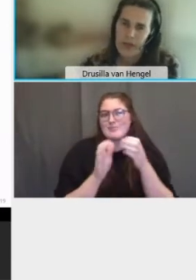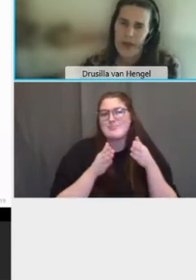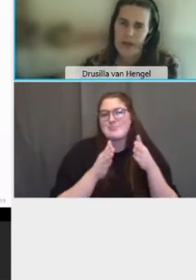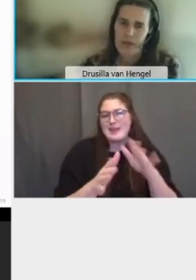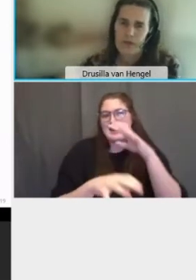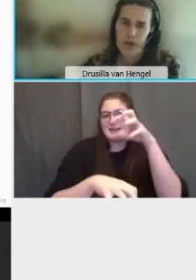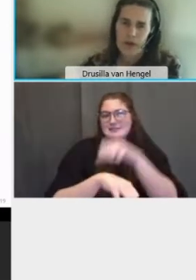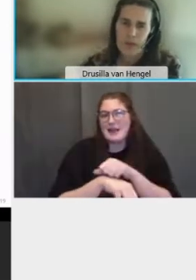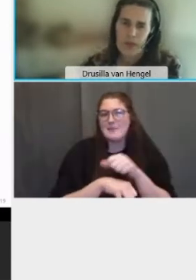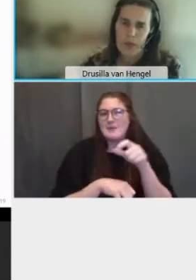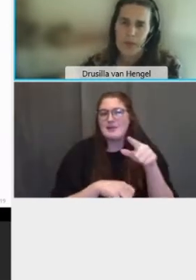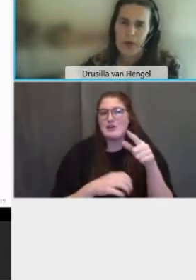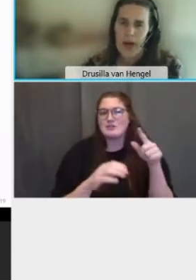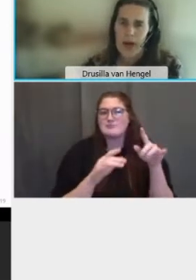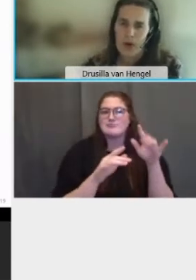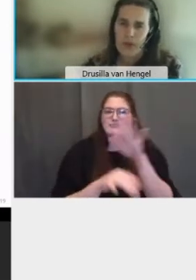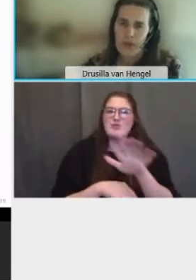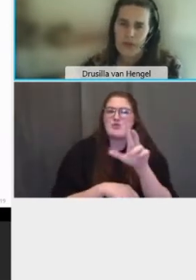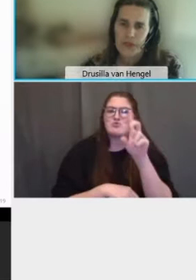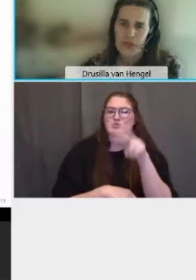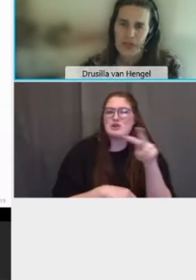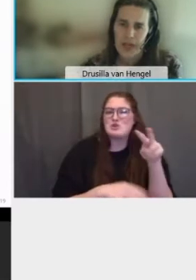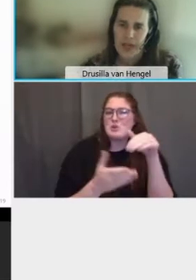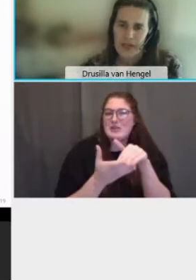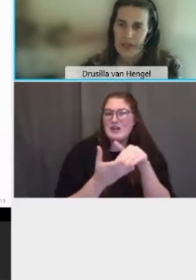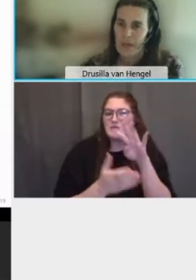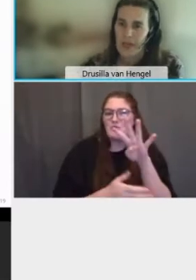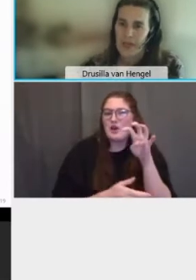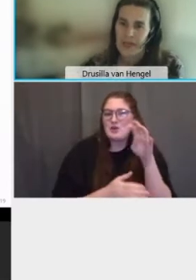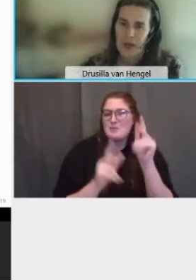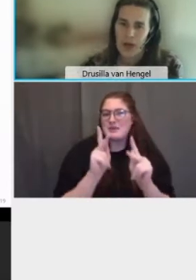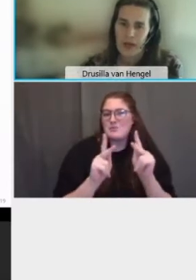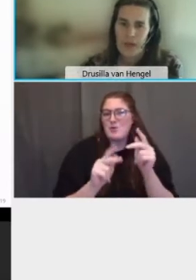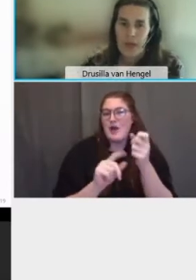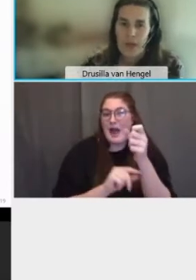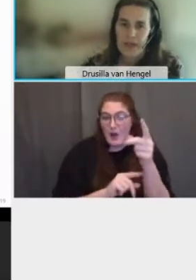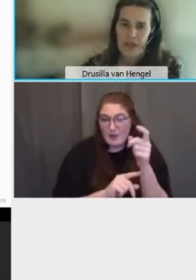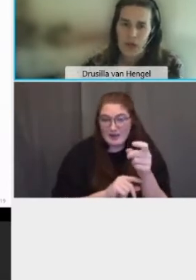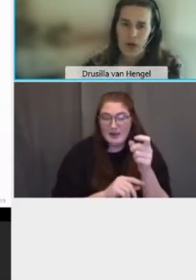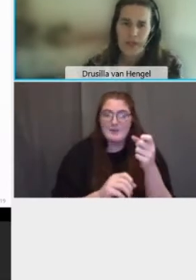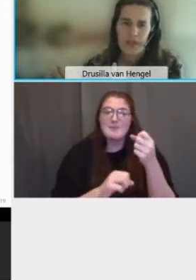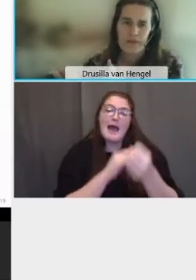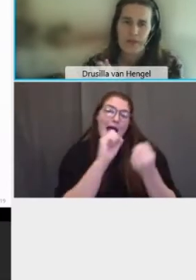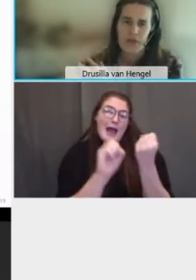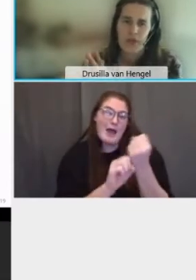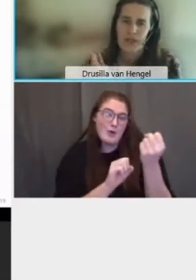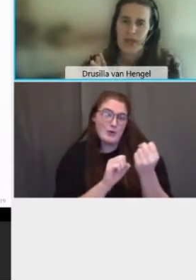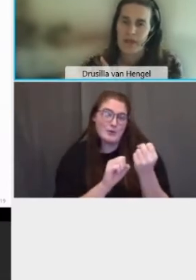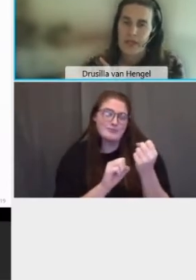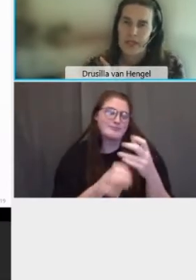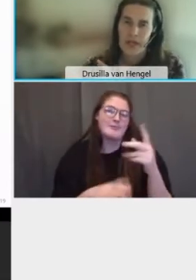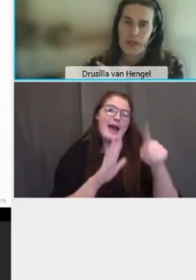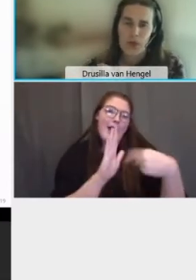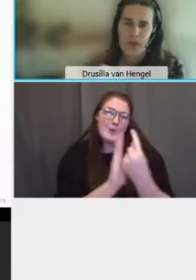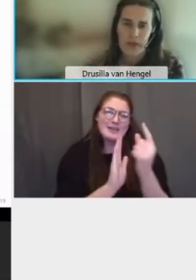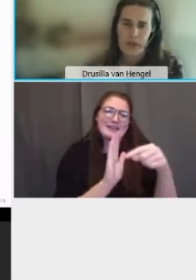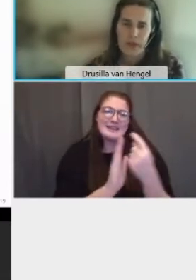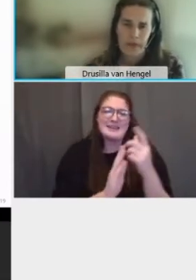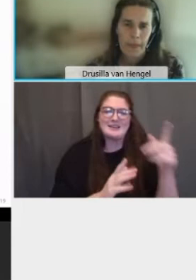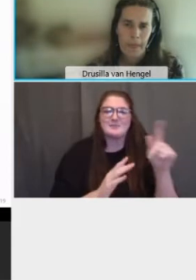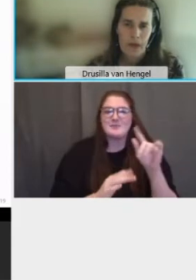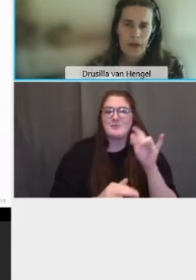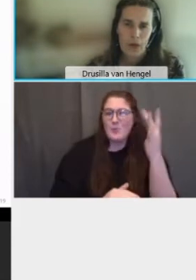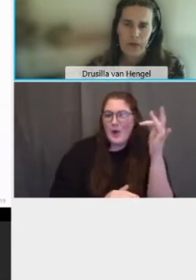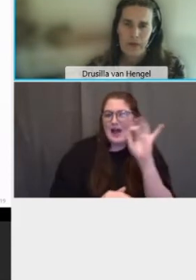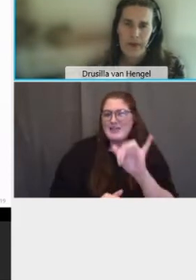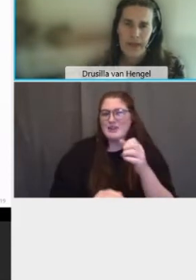about 22,400 people per hour to use the street and its accompanying sidewalks because the cross-section of the street is heavily assigned to motor